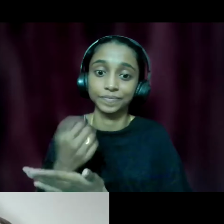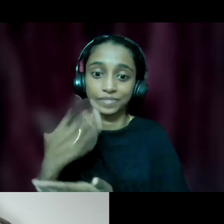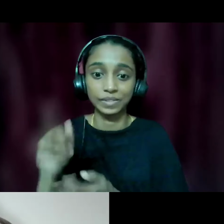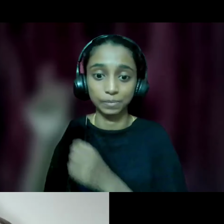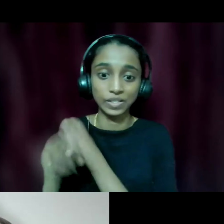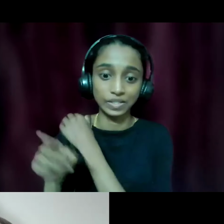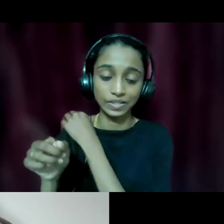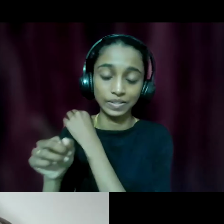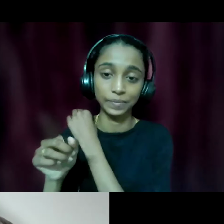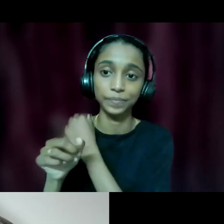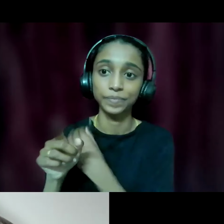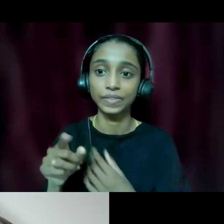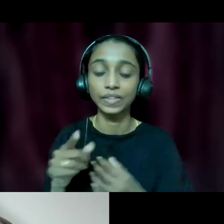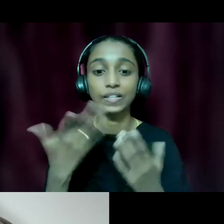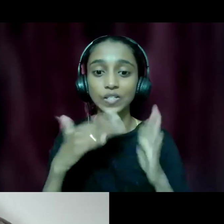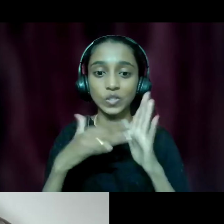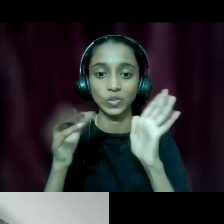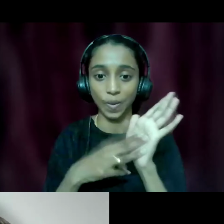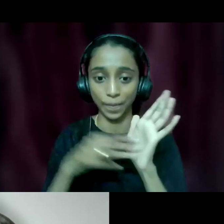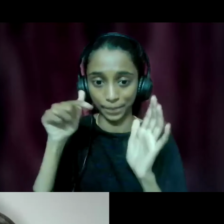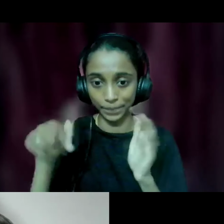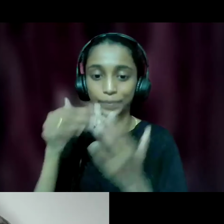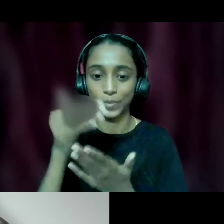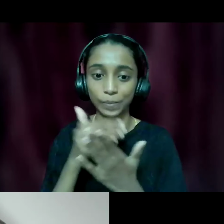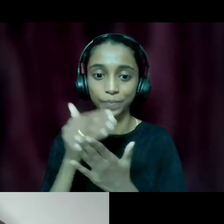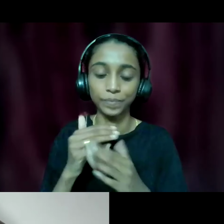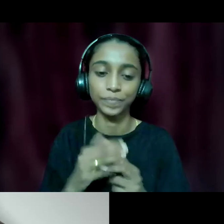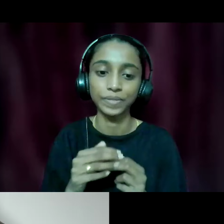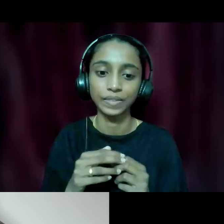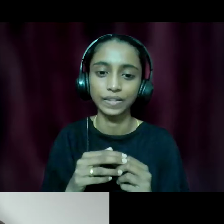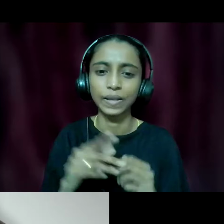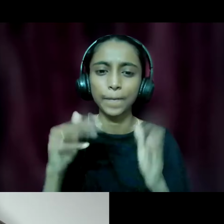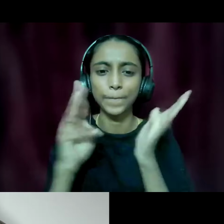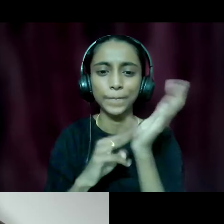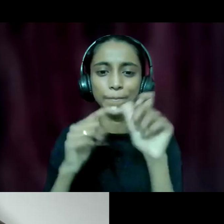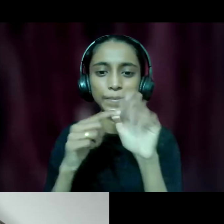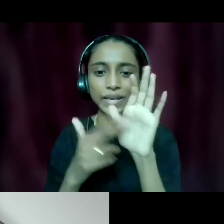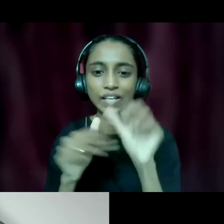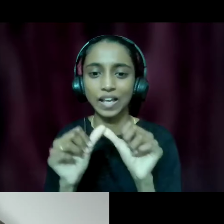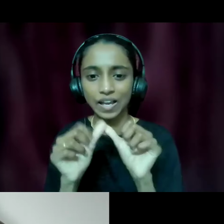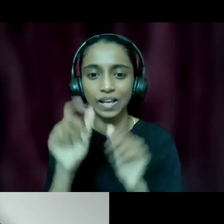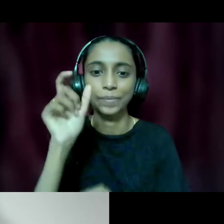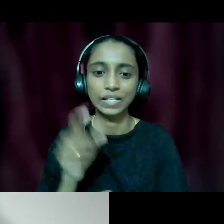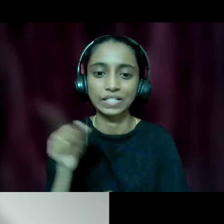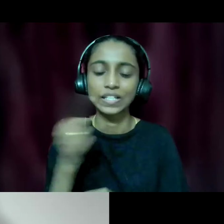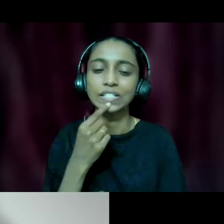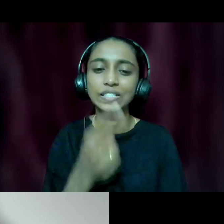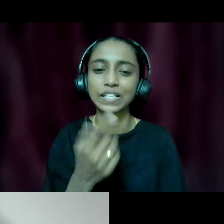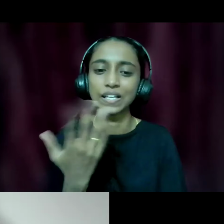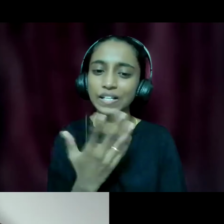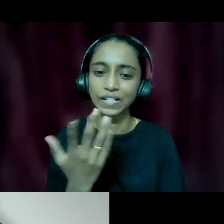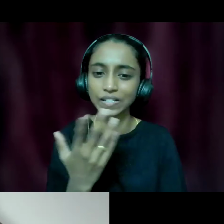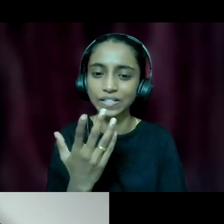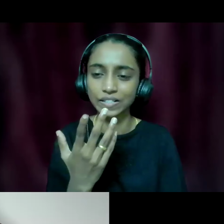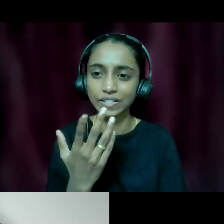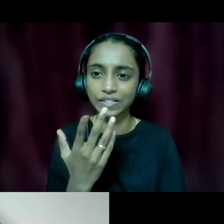participant, of course, in the Zoom session. We have Meena, who says that,